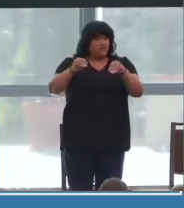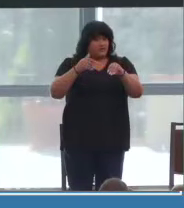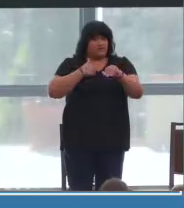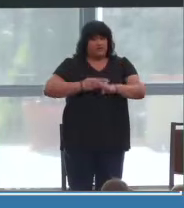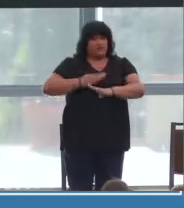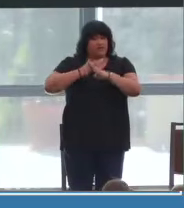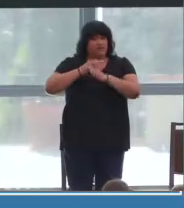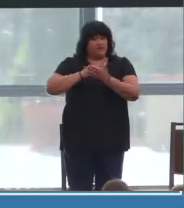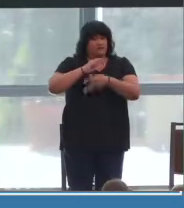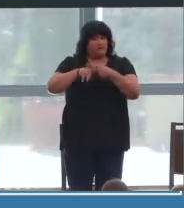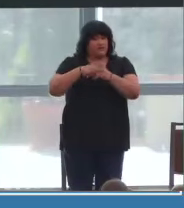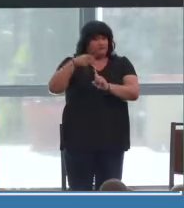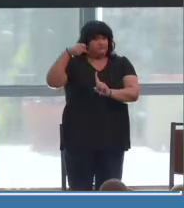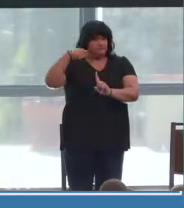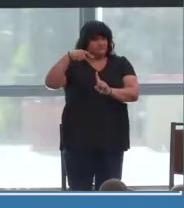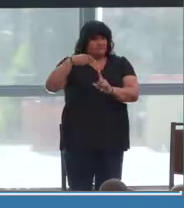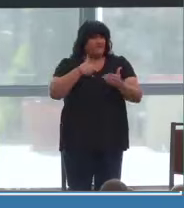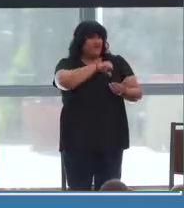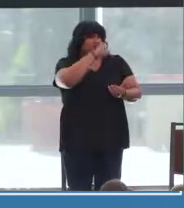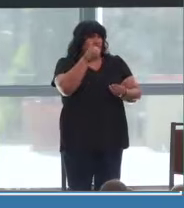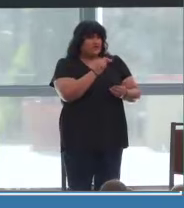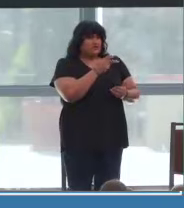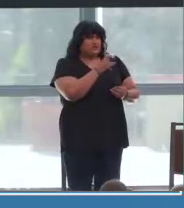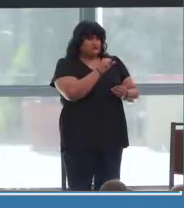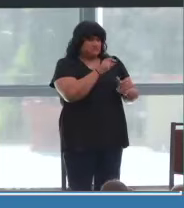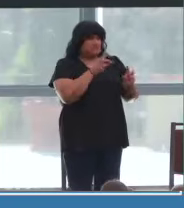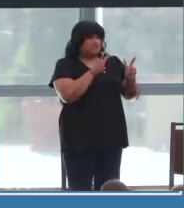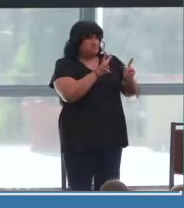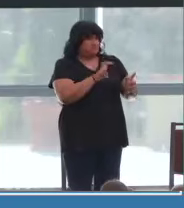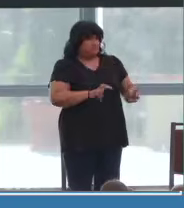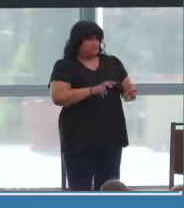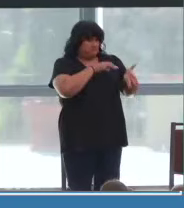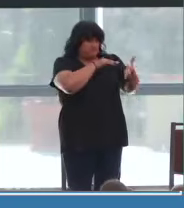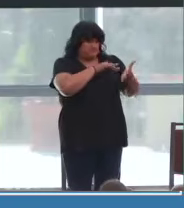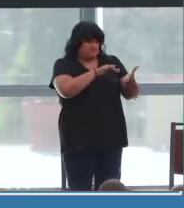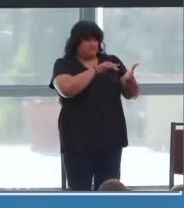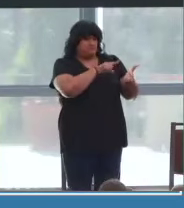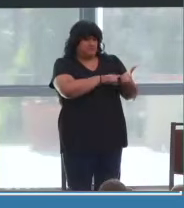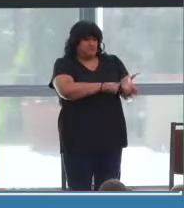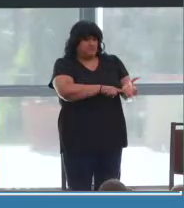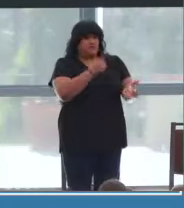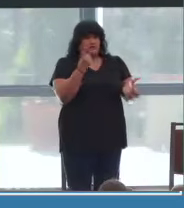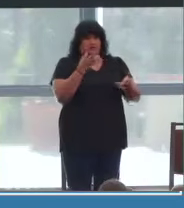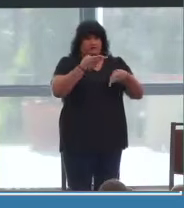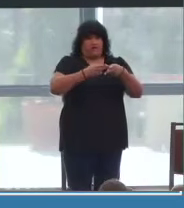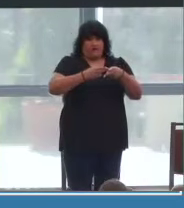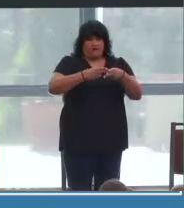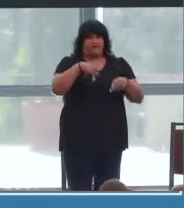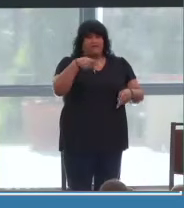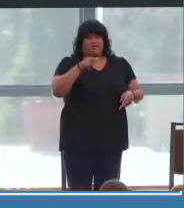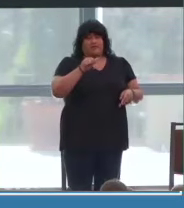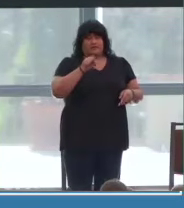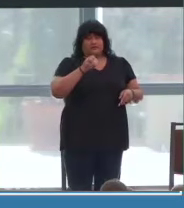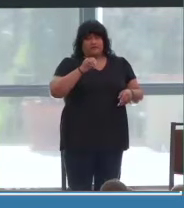interferon activation. There are several other agents that are being looked at through something called